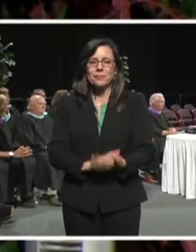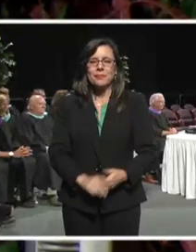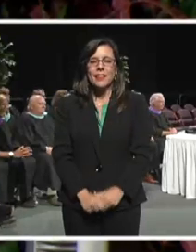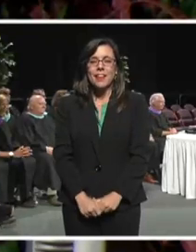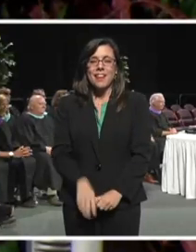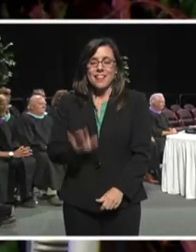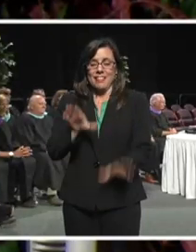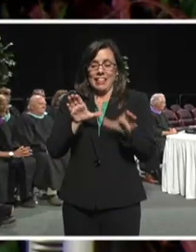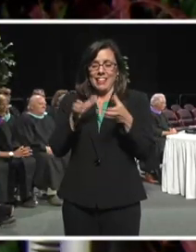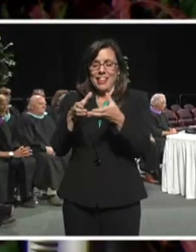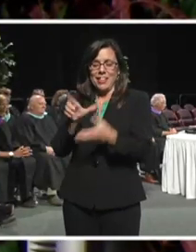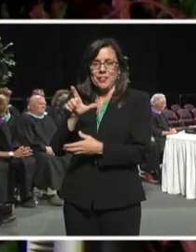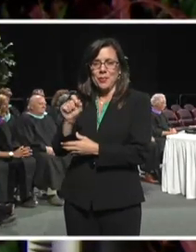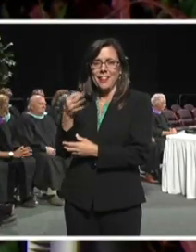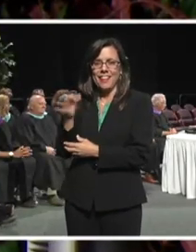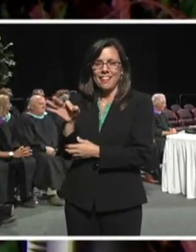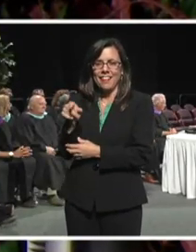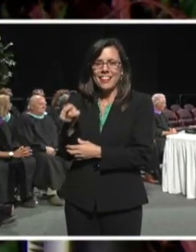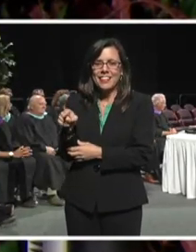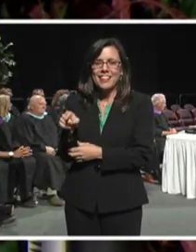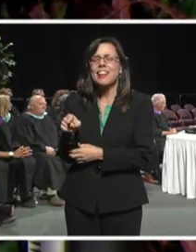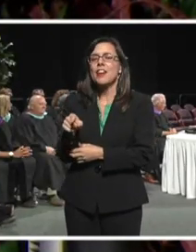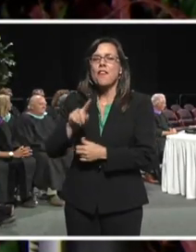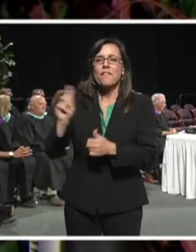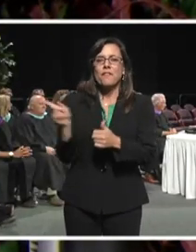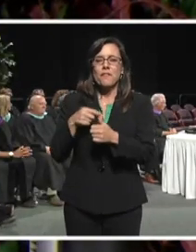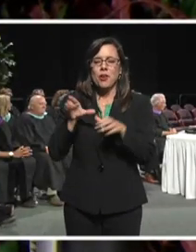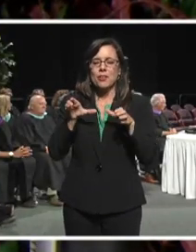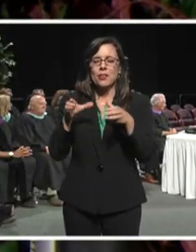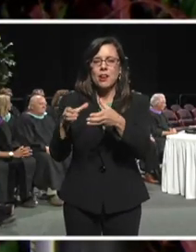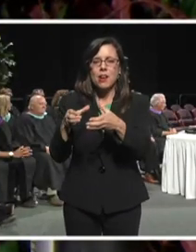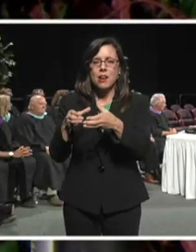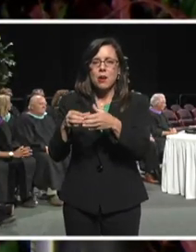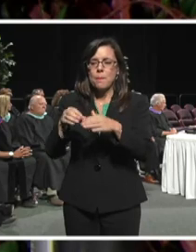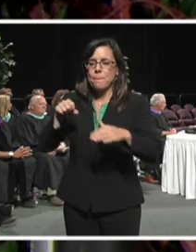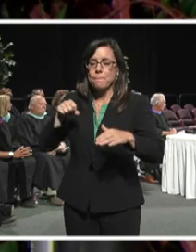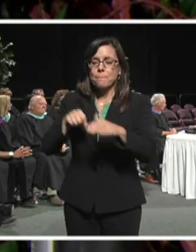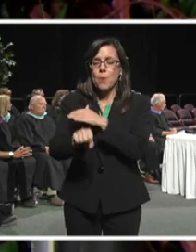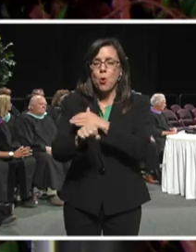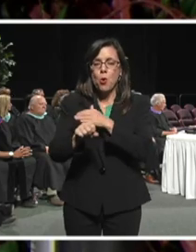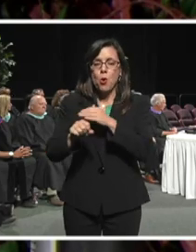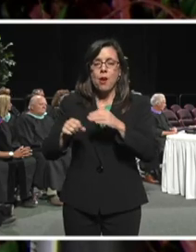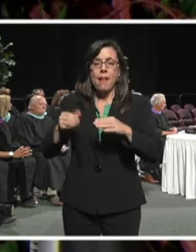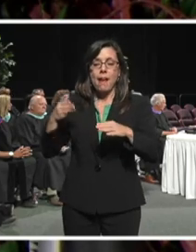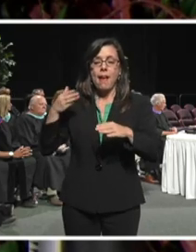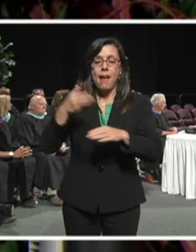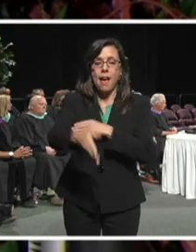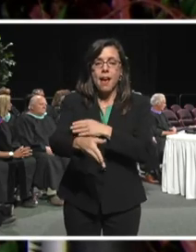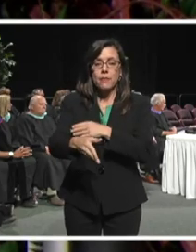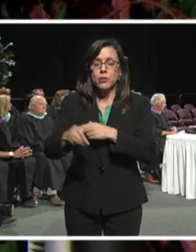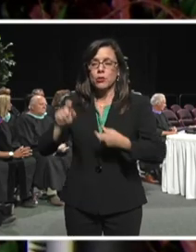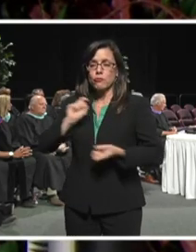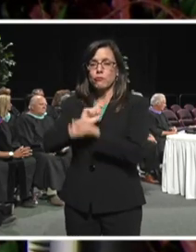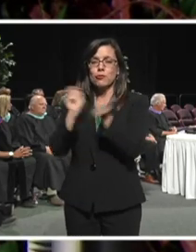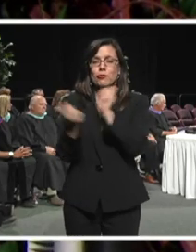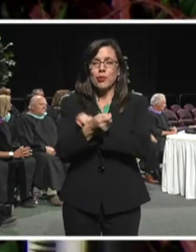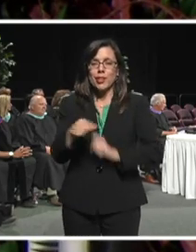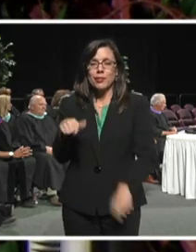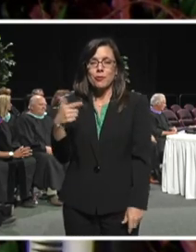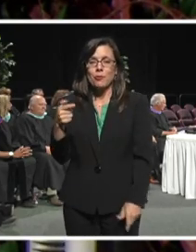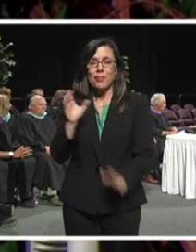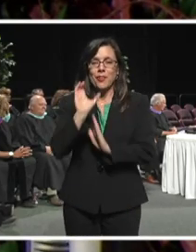The class of 2019 is the first class to be born entirely after the turn of the 21st